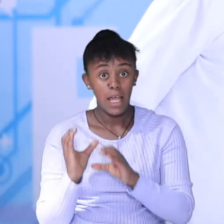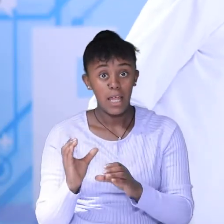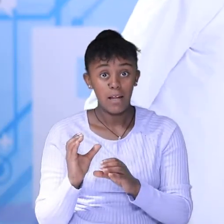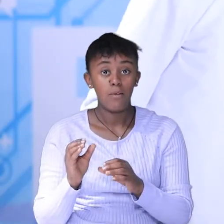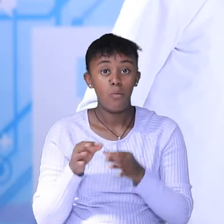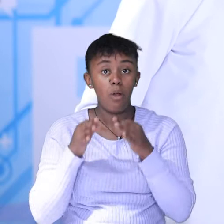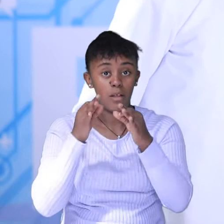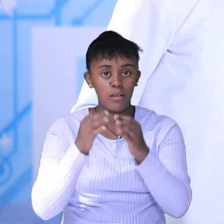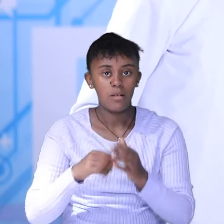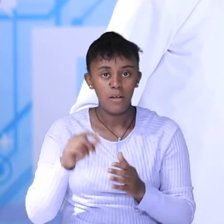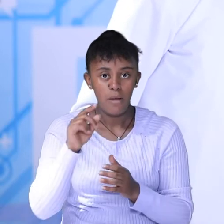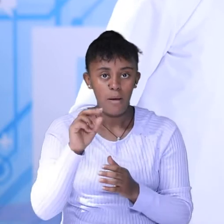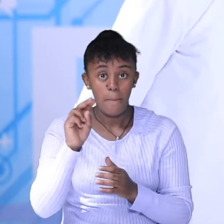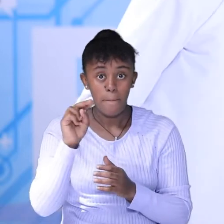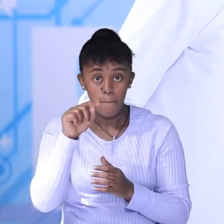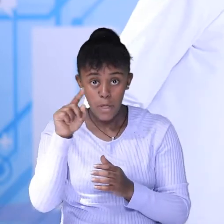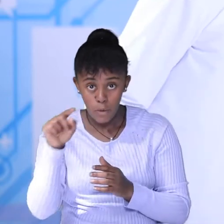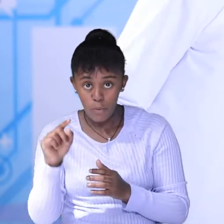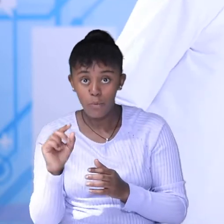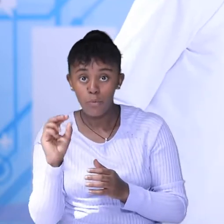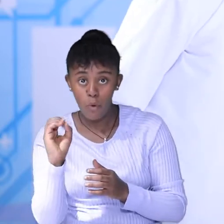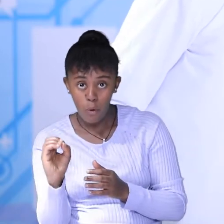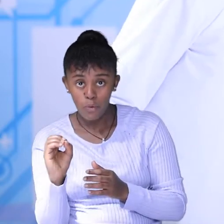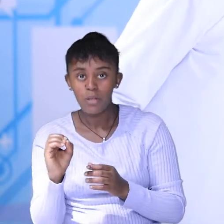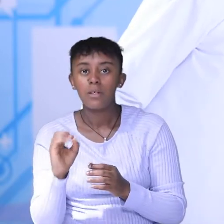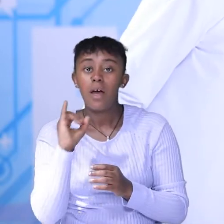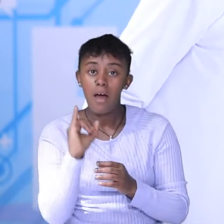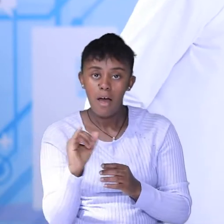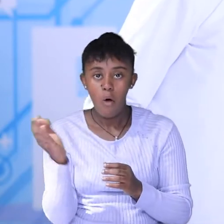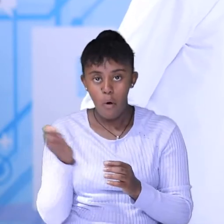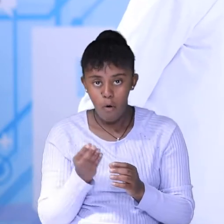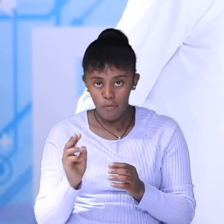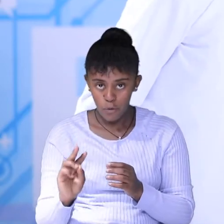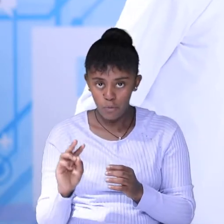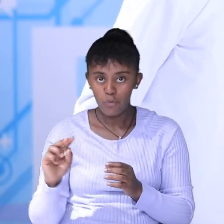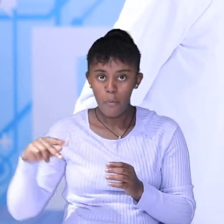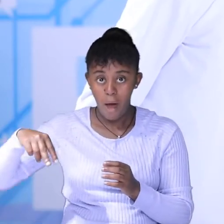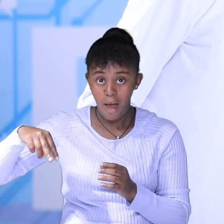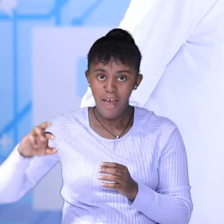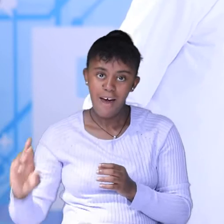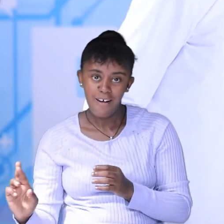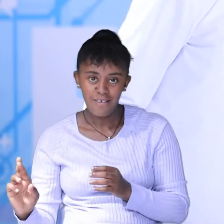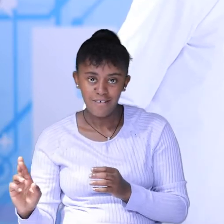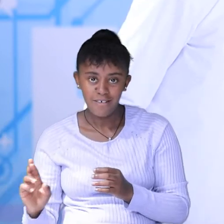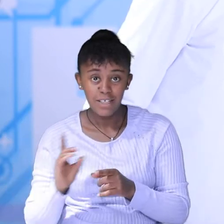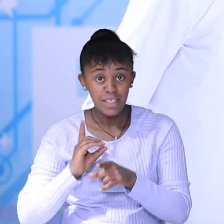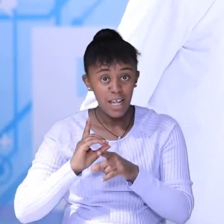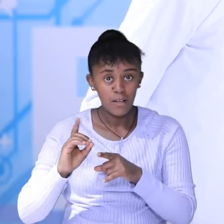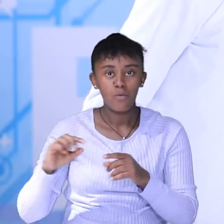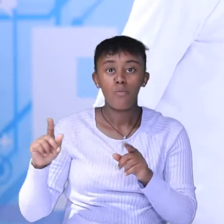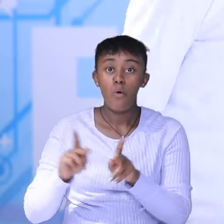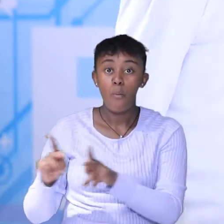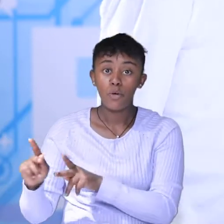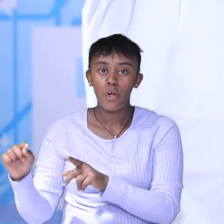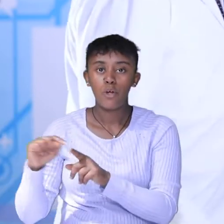mu naught, permeability of free space, current I over 2 pi r, directly proportional to the current